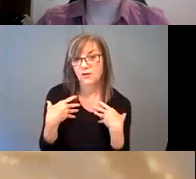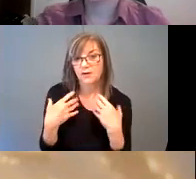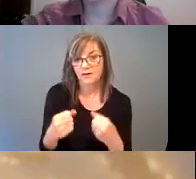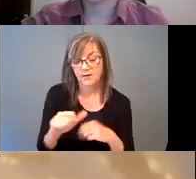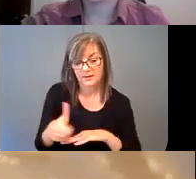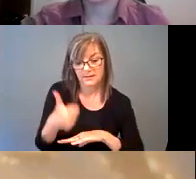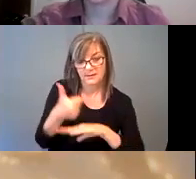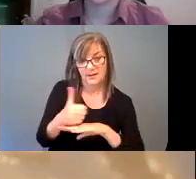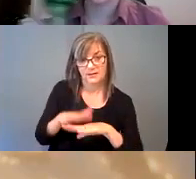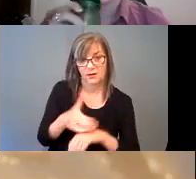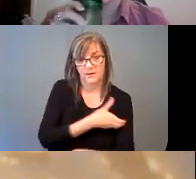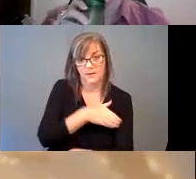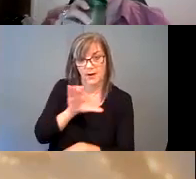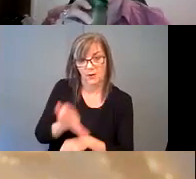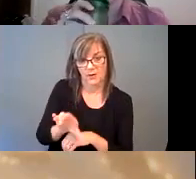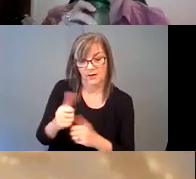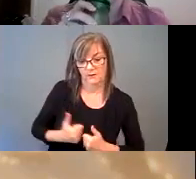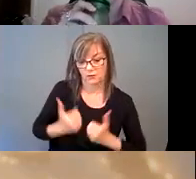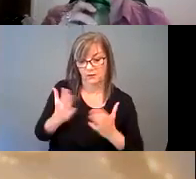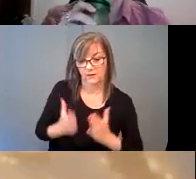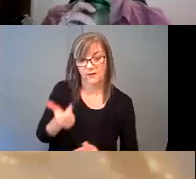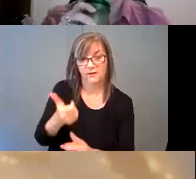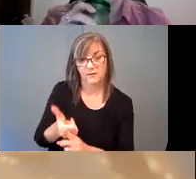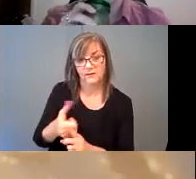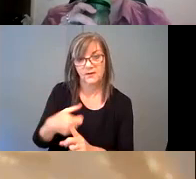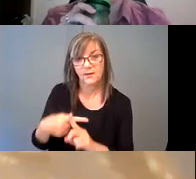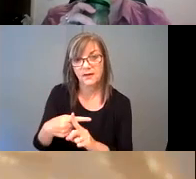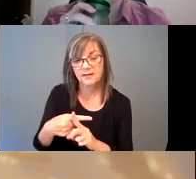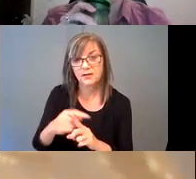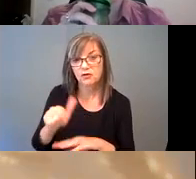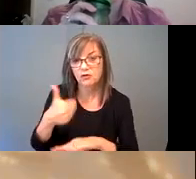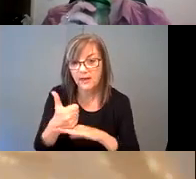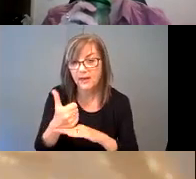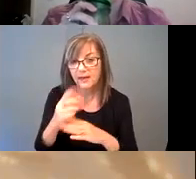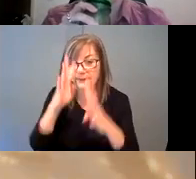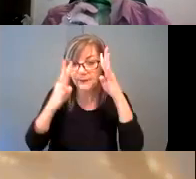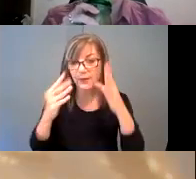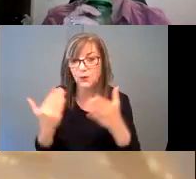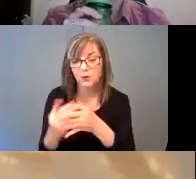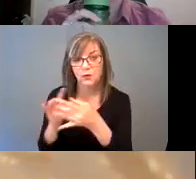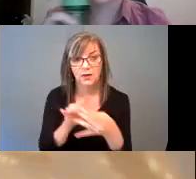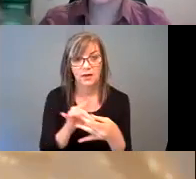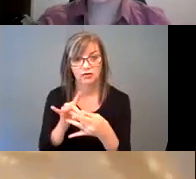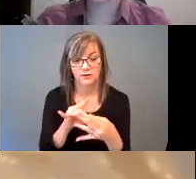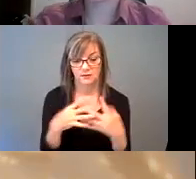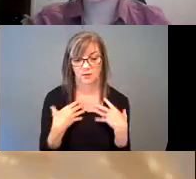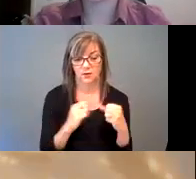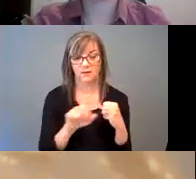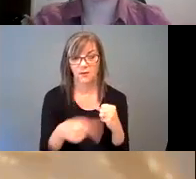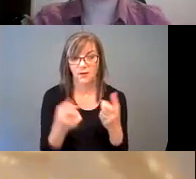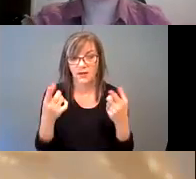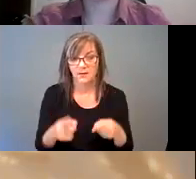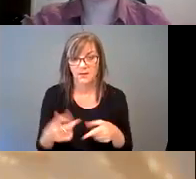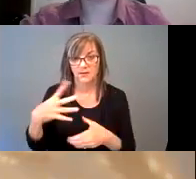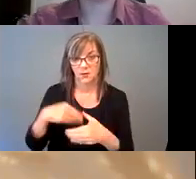of the survivor and the creation of new connections. Recovery can take place only within the context of relationships. It